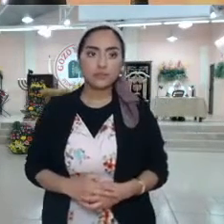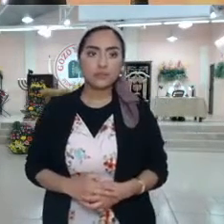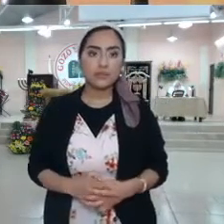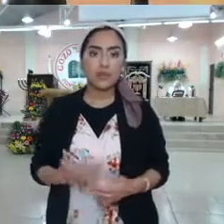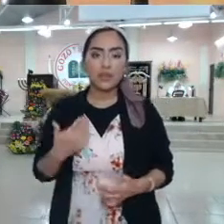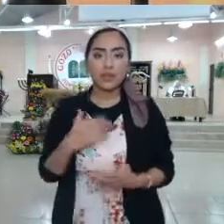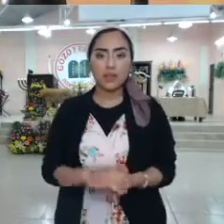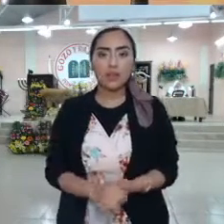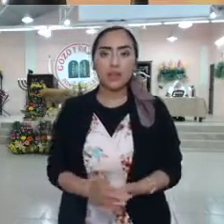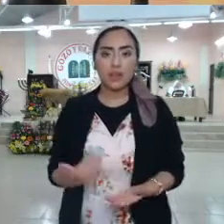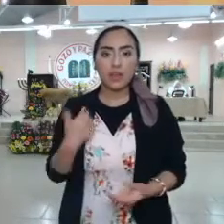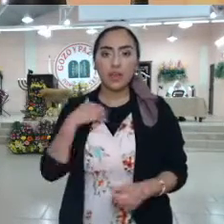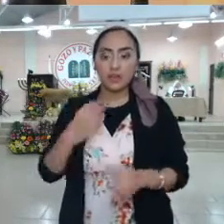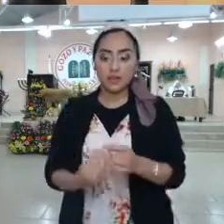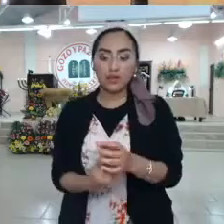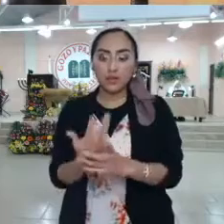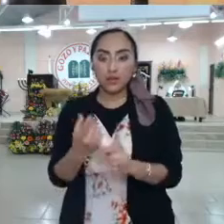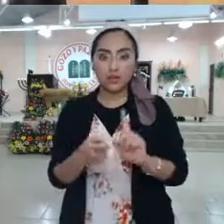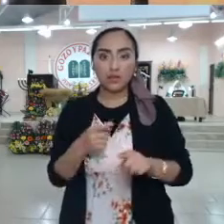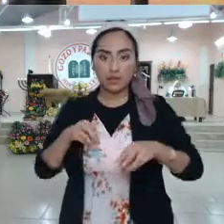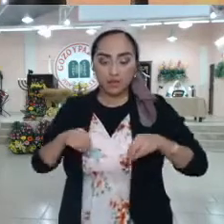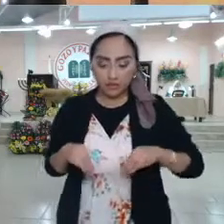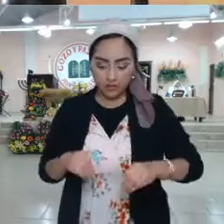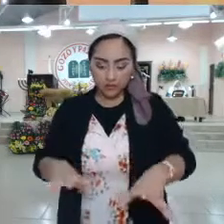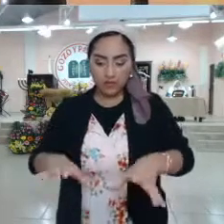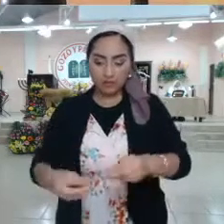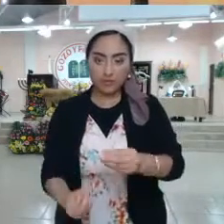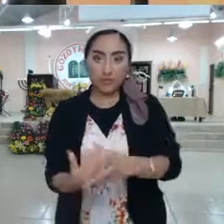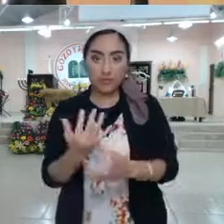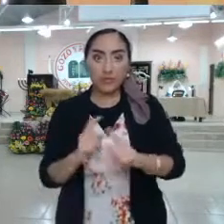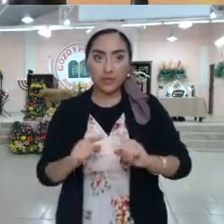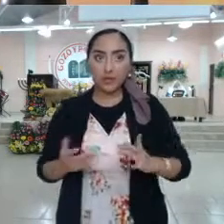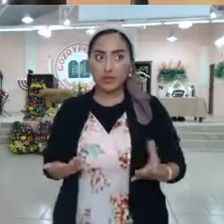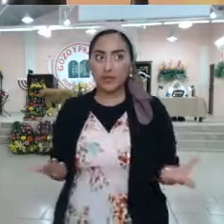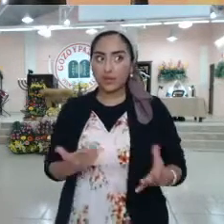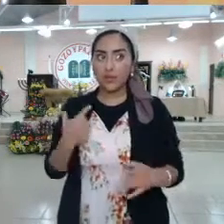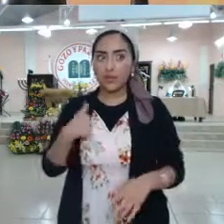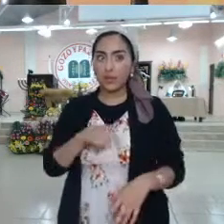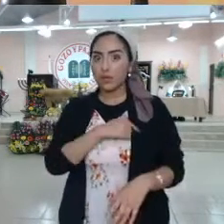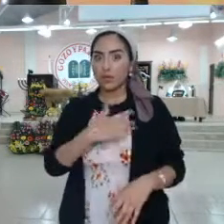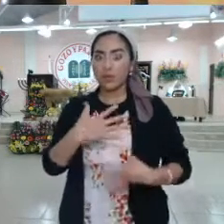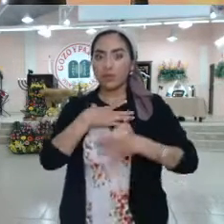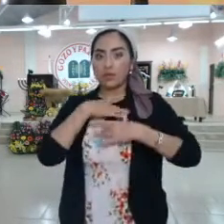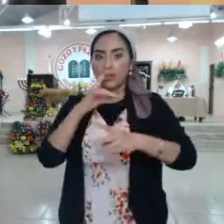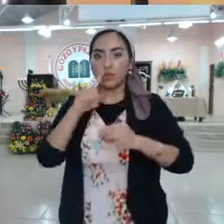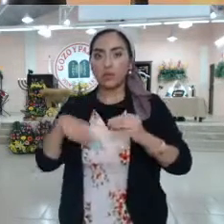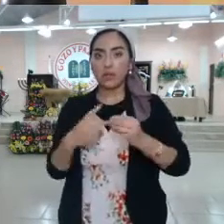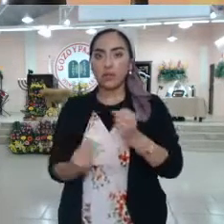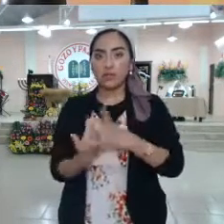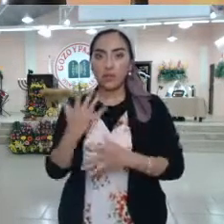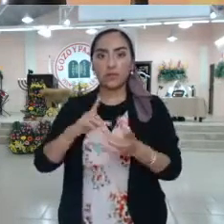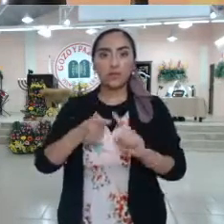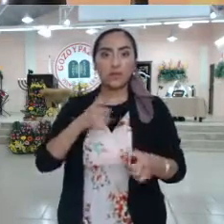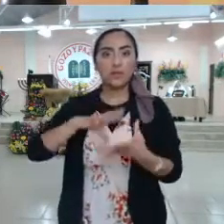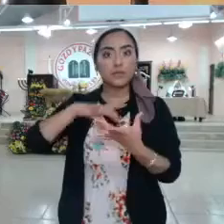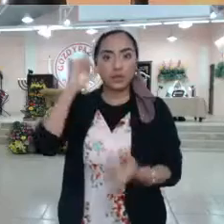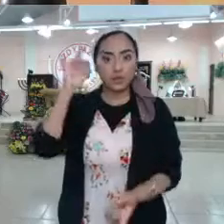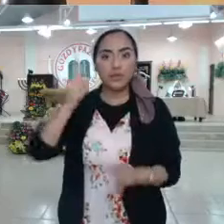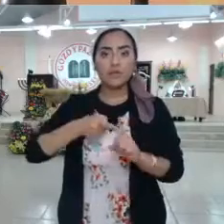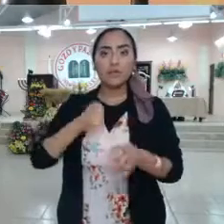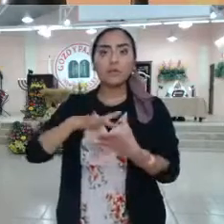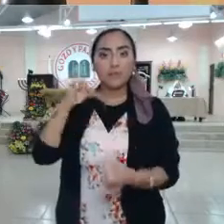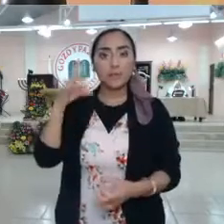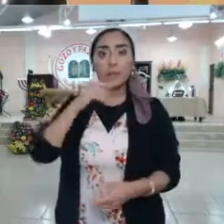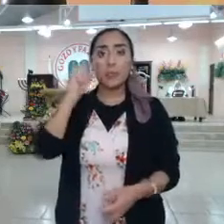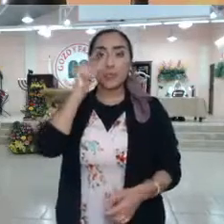Hay el producto, el fruto There's de the la fruit tierra. of the earth. Pero aquí nos interesa el fruto But del what we care here Espíritu. about is the fruit del of the Espíritu. Spirit, the